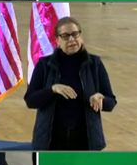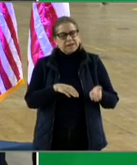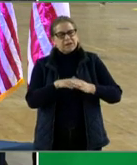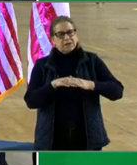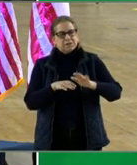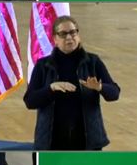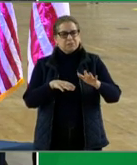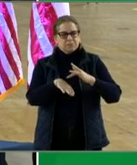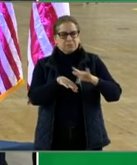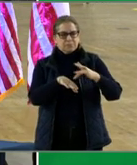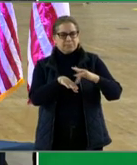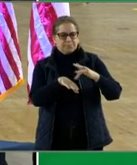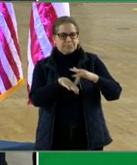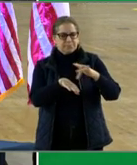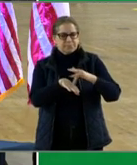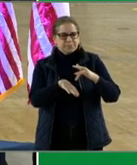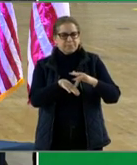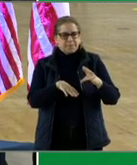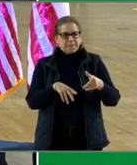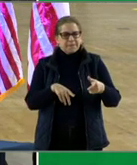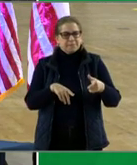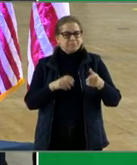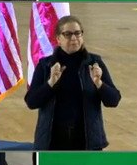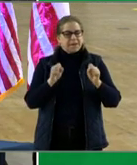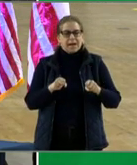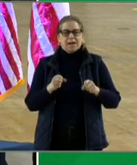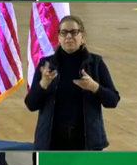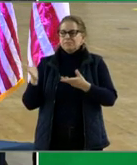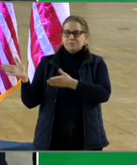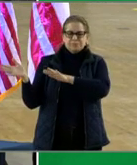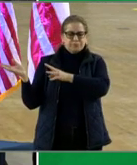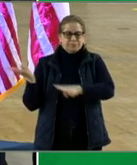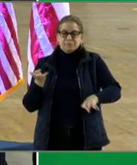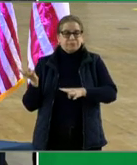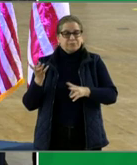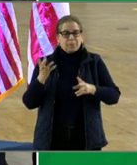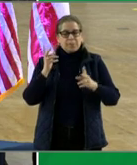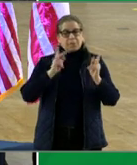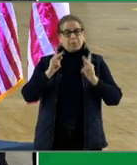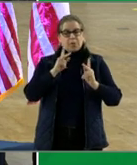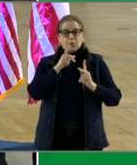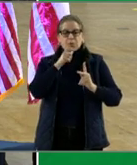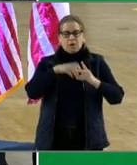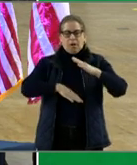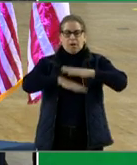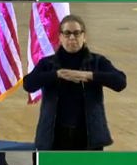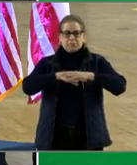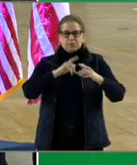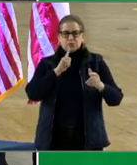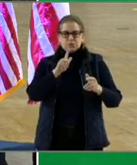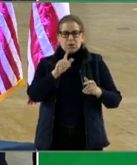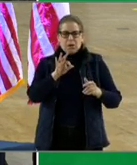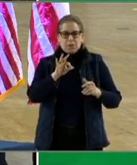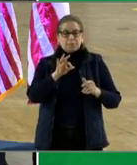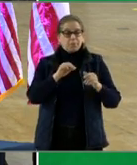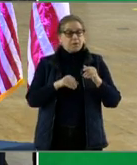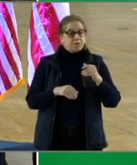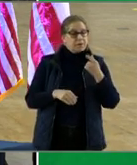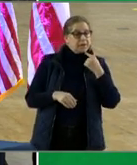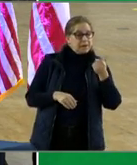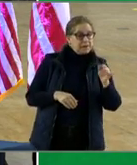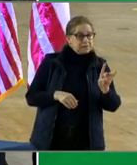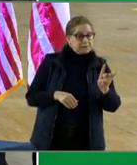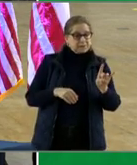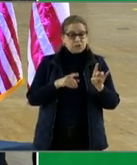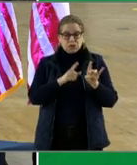to ages 29, for example. So older individuals being able to be safely admitted into Children's National.